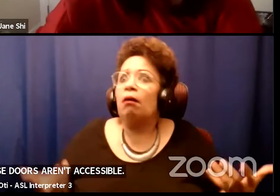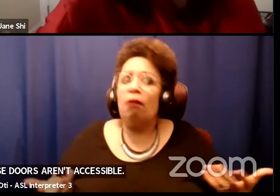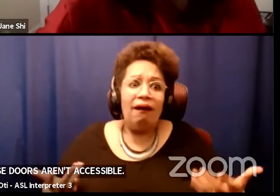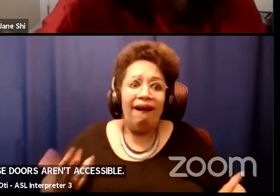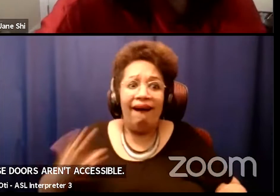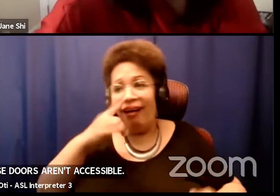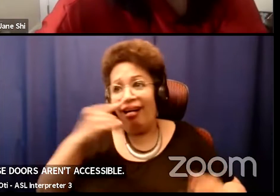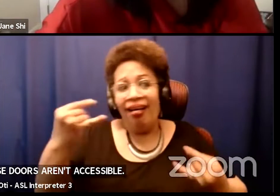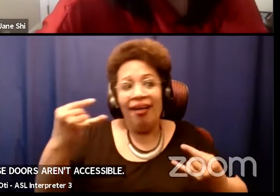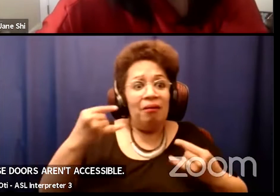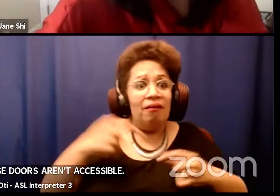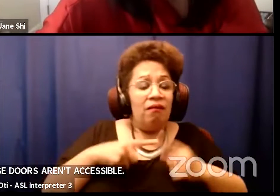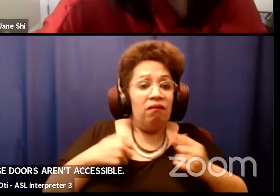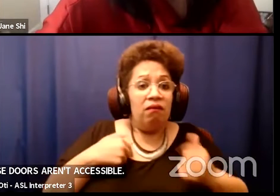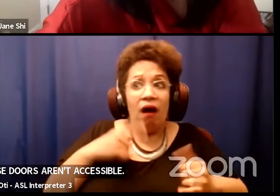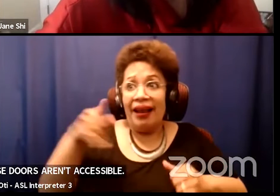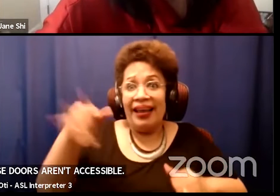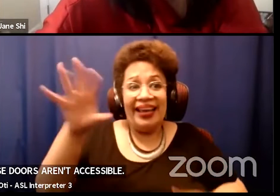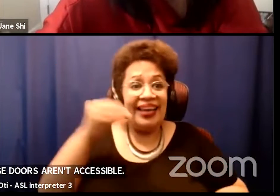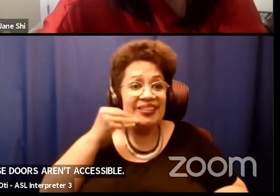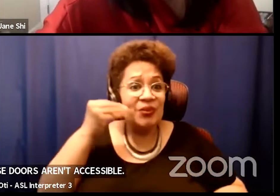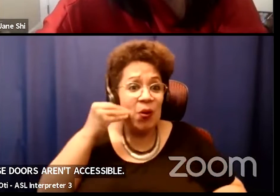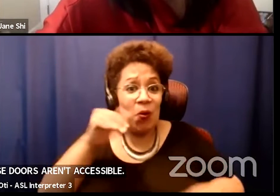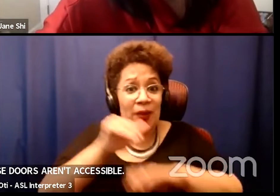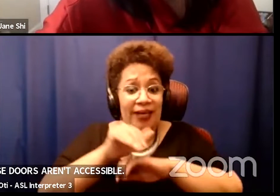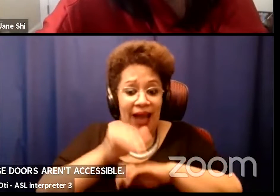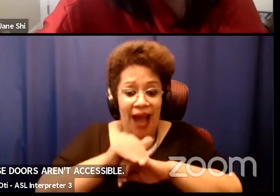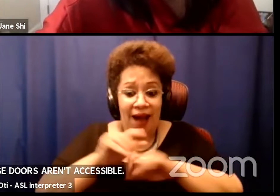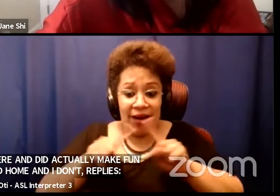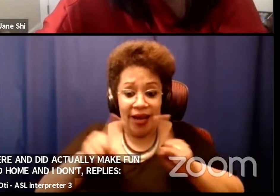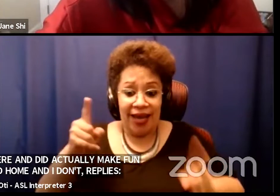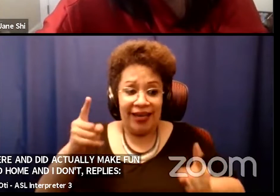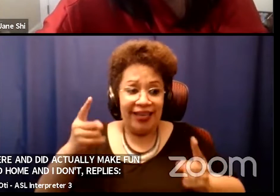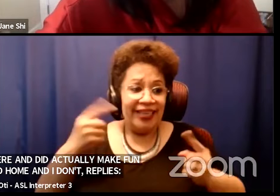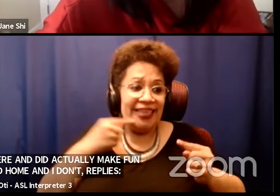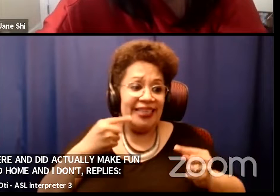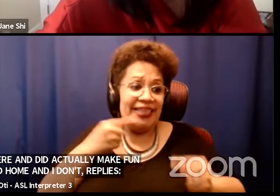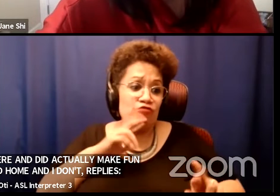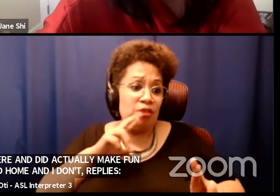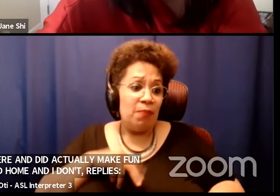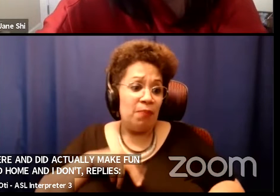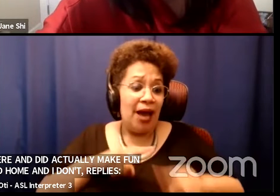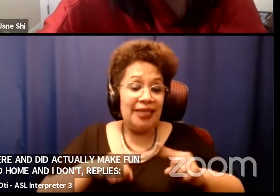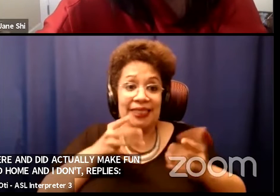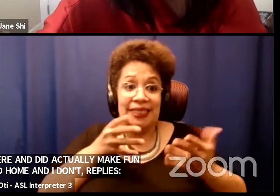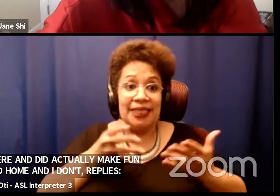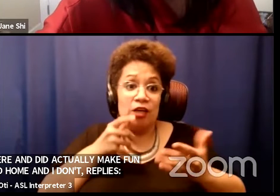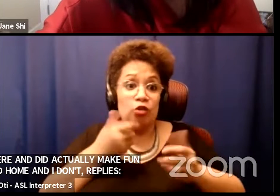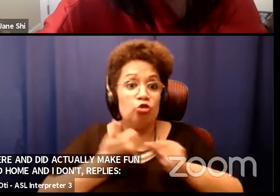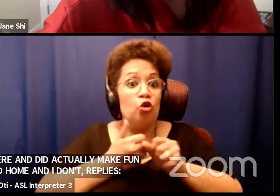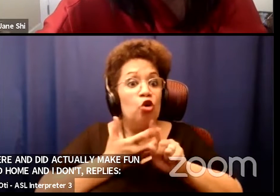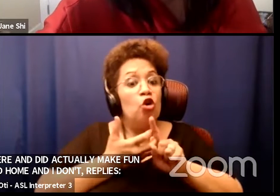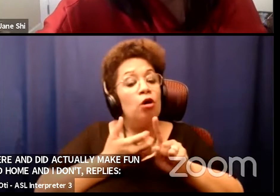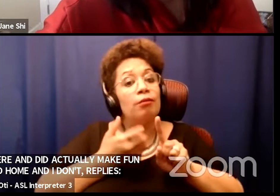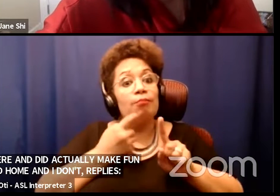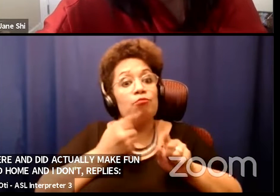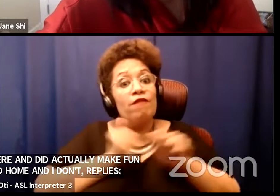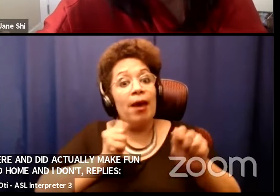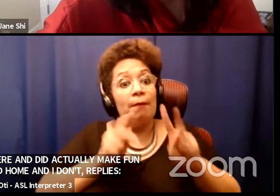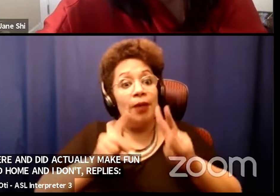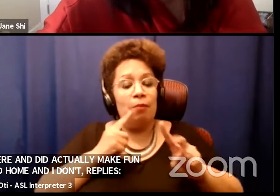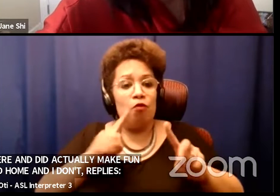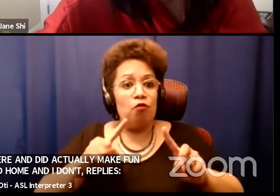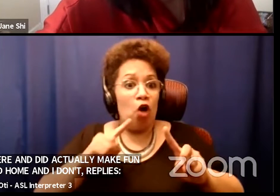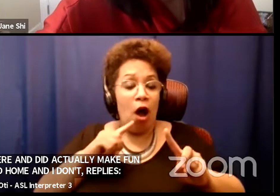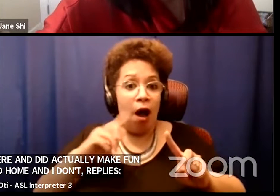don't, replies, it's to prevent people from hanging themselves in inpatient. And I say, well, they rip off my fingernails. The doctor says,